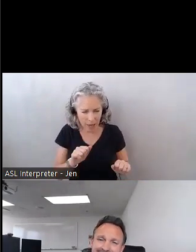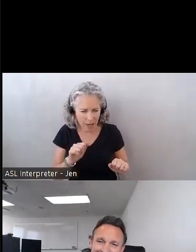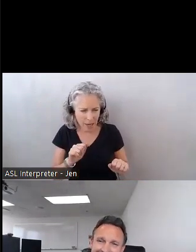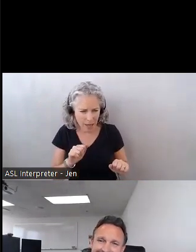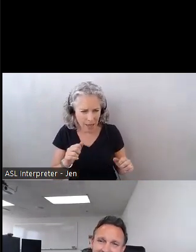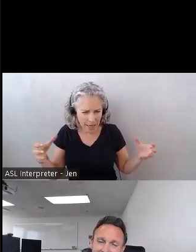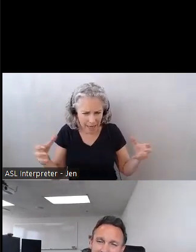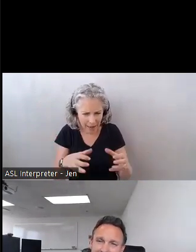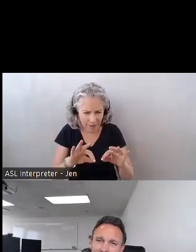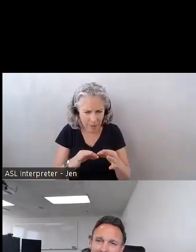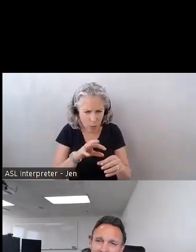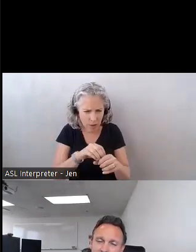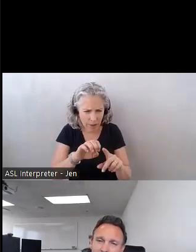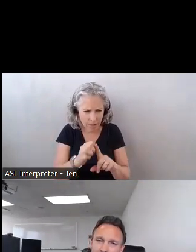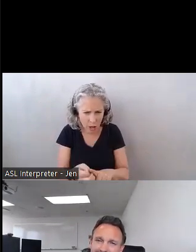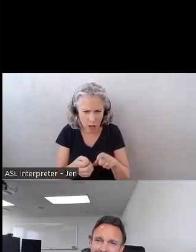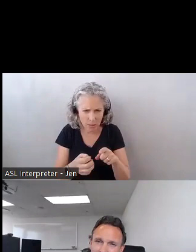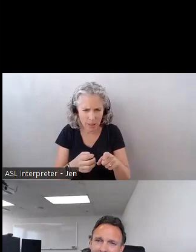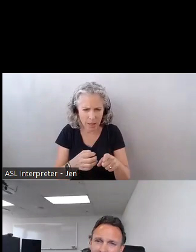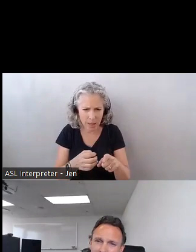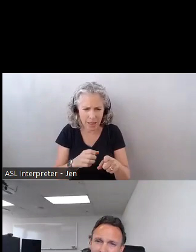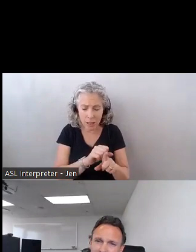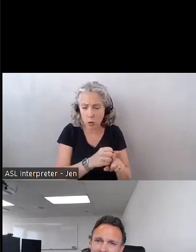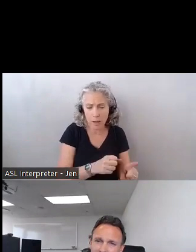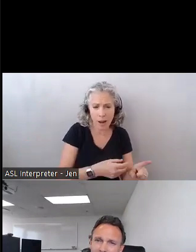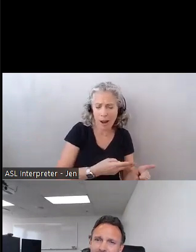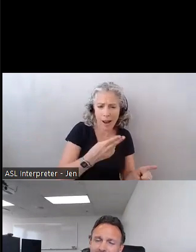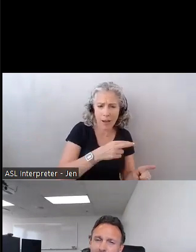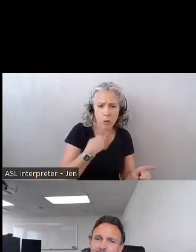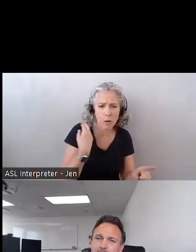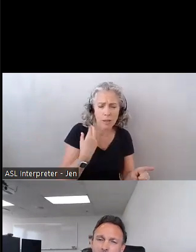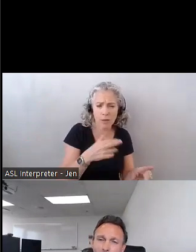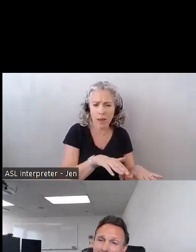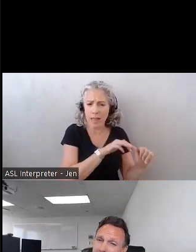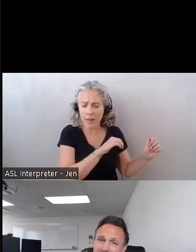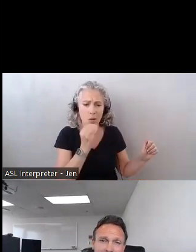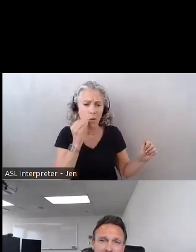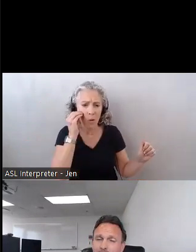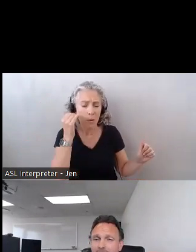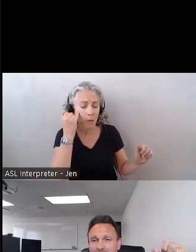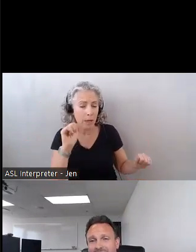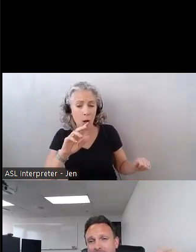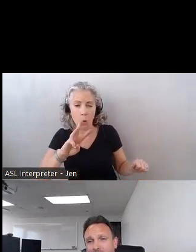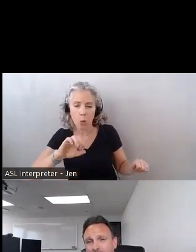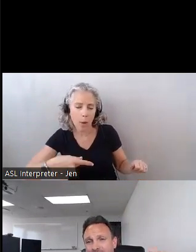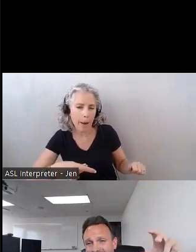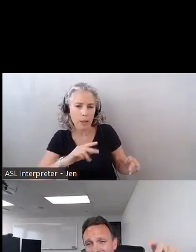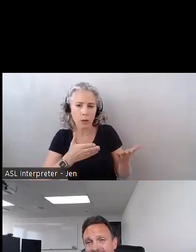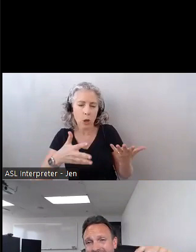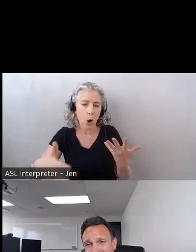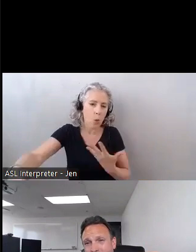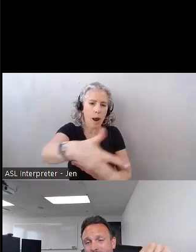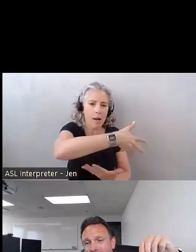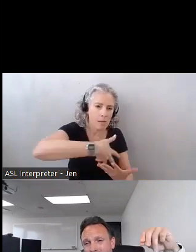families in this environment that were in a situation where the kids were at high risk from leaving the house, we thought that if we could wrap services around them, get them involved in this